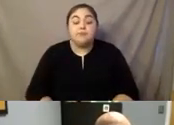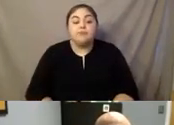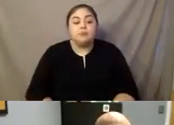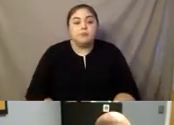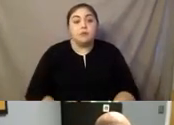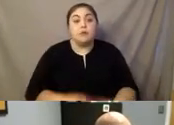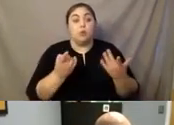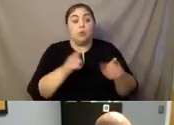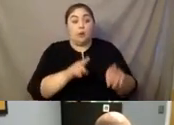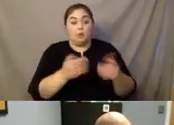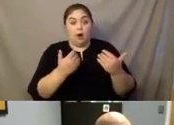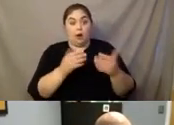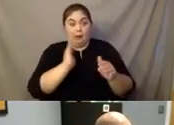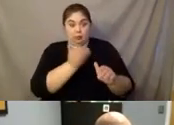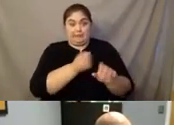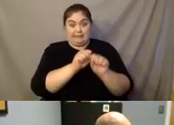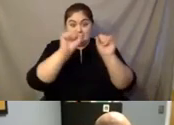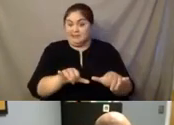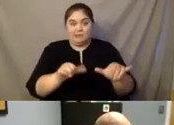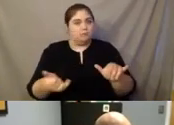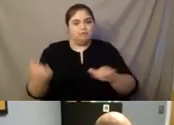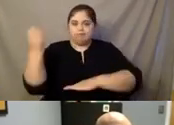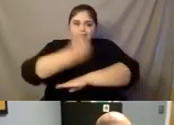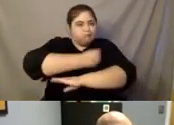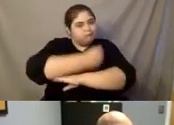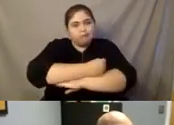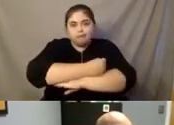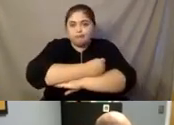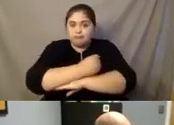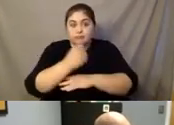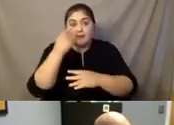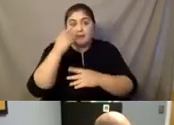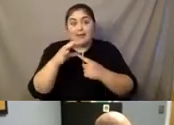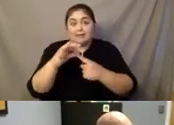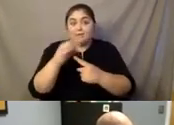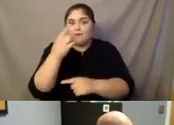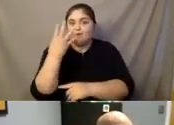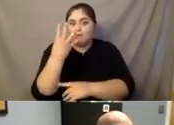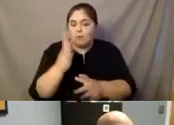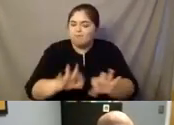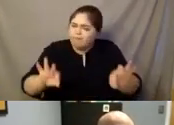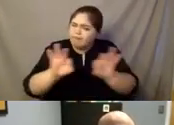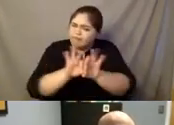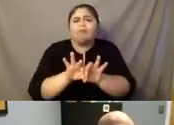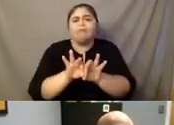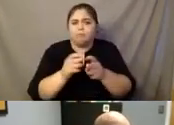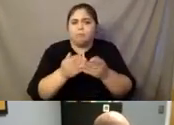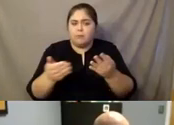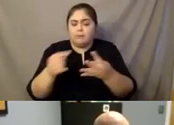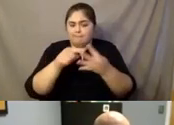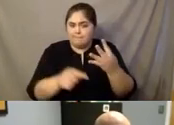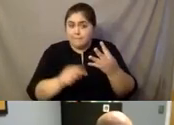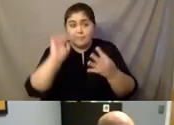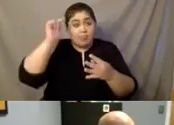we had a systematic shutdown, essentially, of the courts except for essential matters. The governor